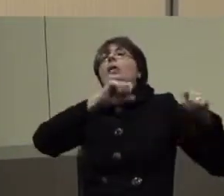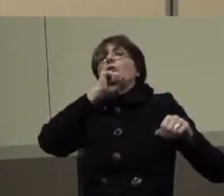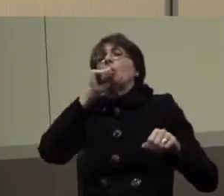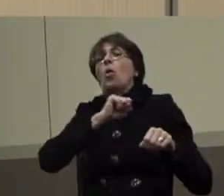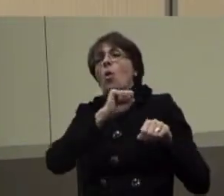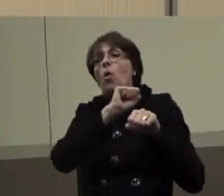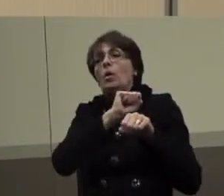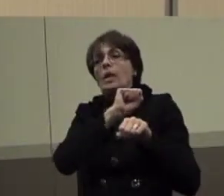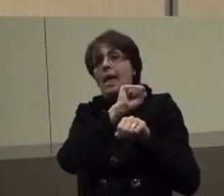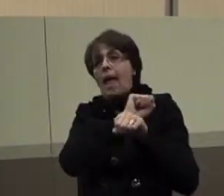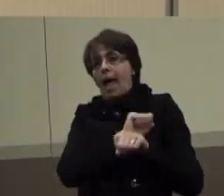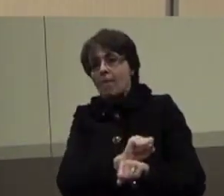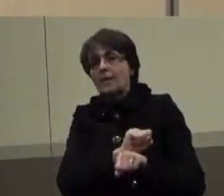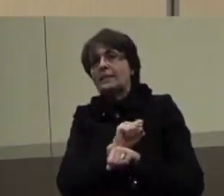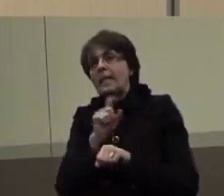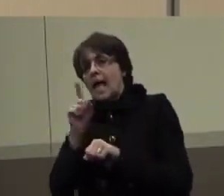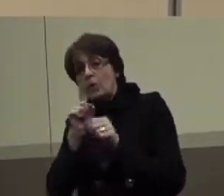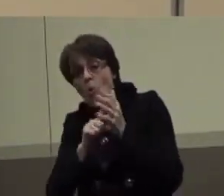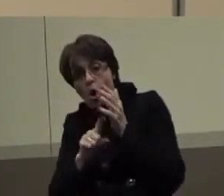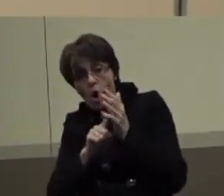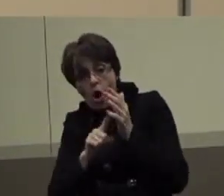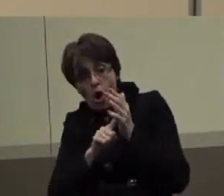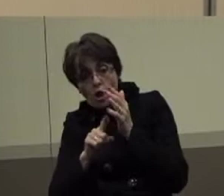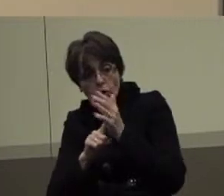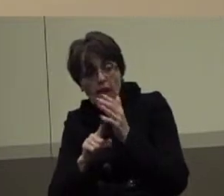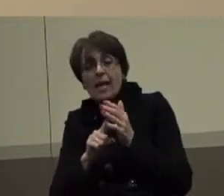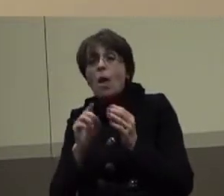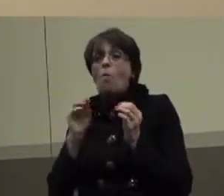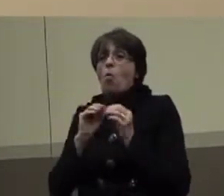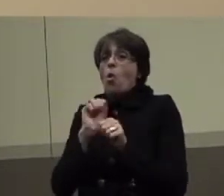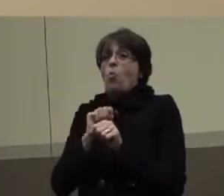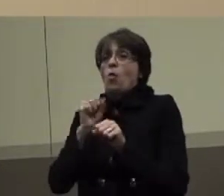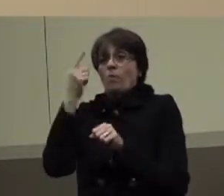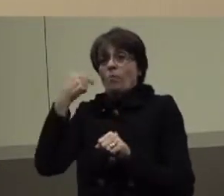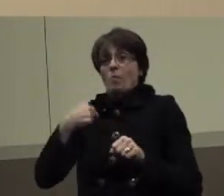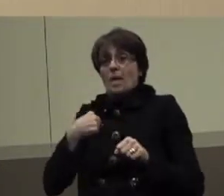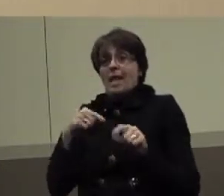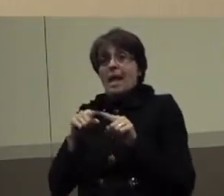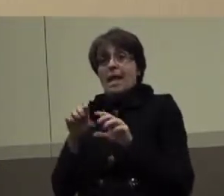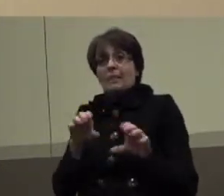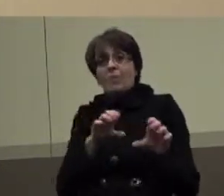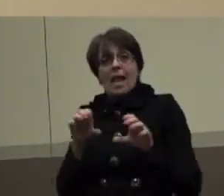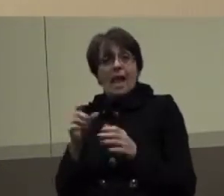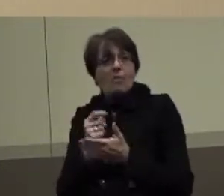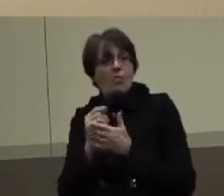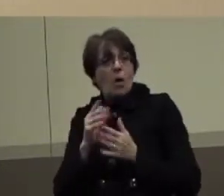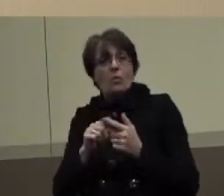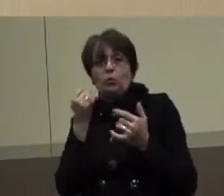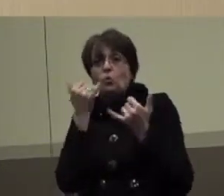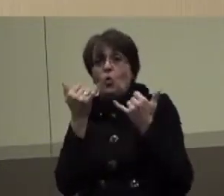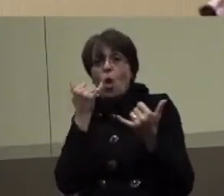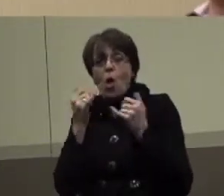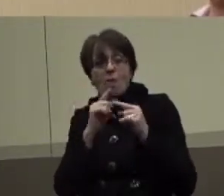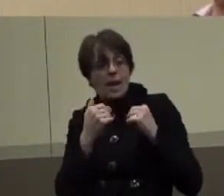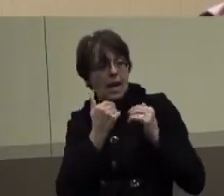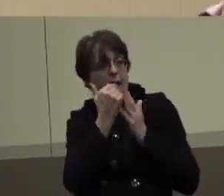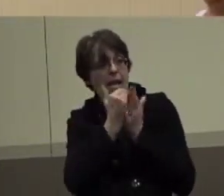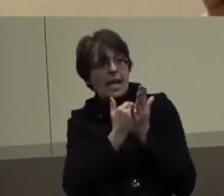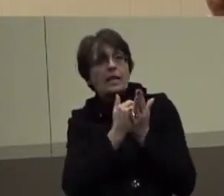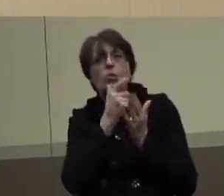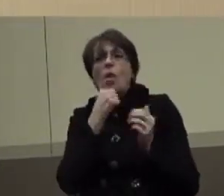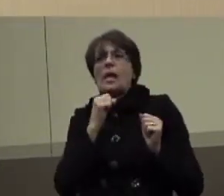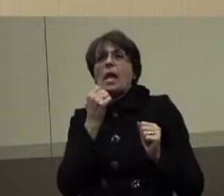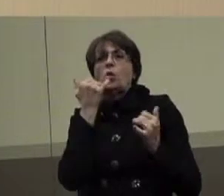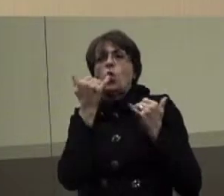and you were constantly checking out. It was more work for me as the behavior therapist to be calling people, but I just had a list of who I had to call